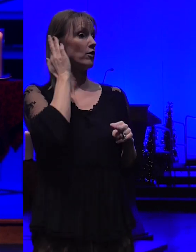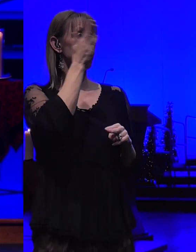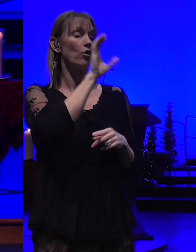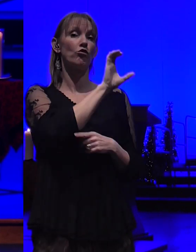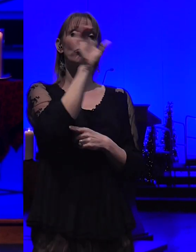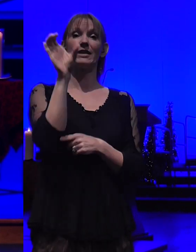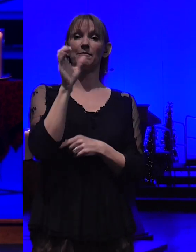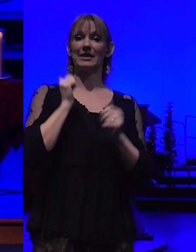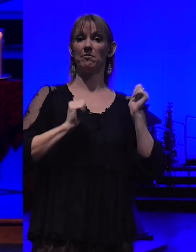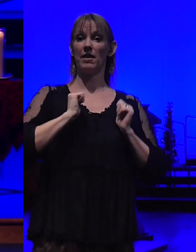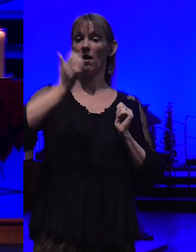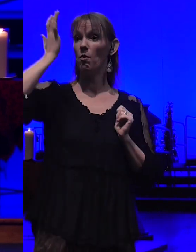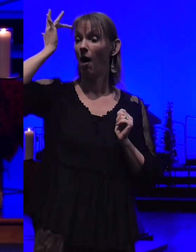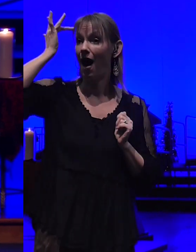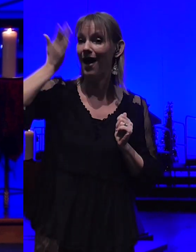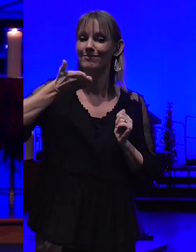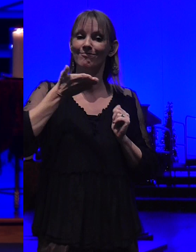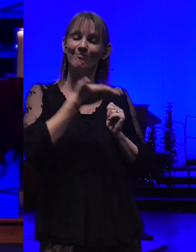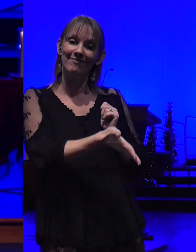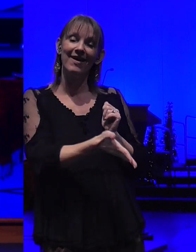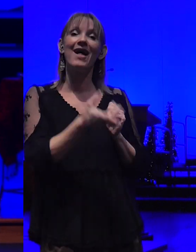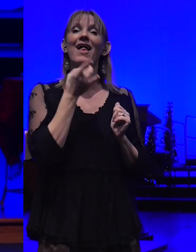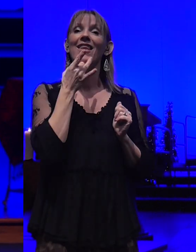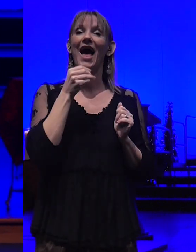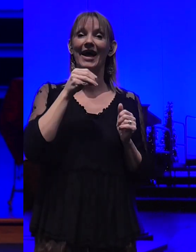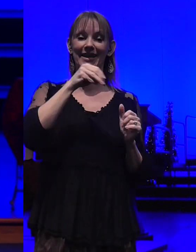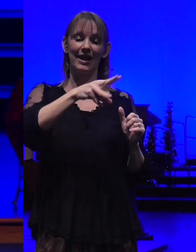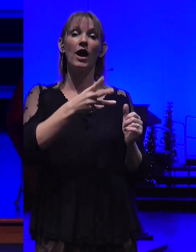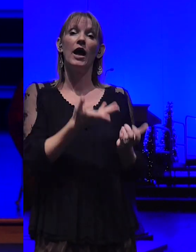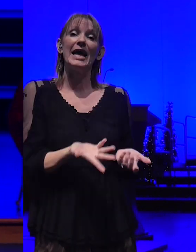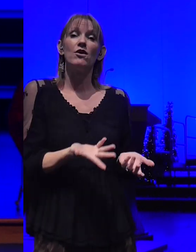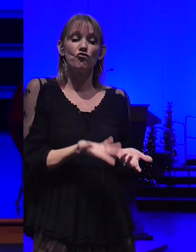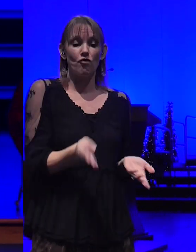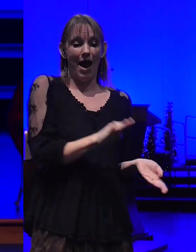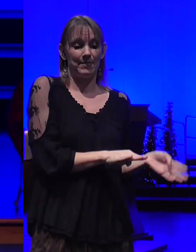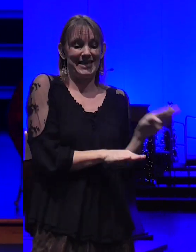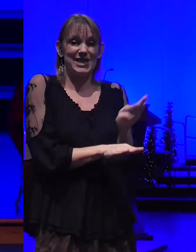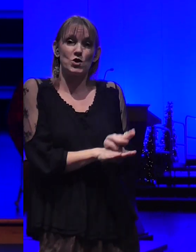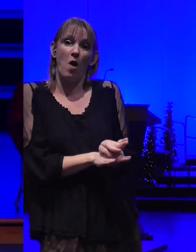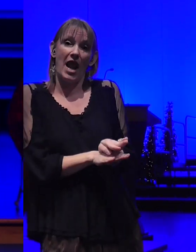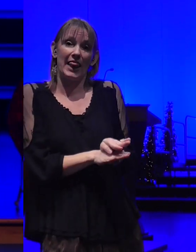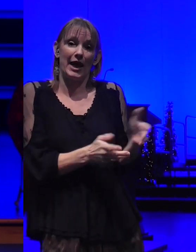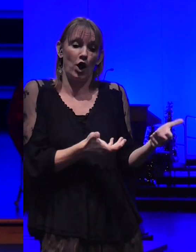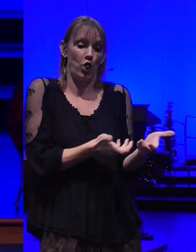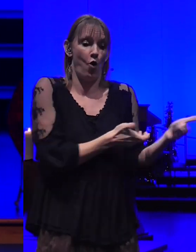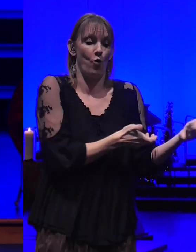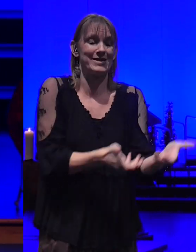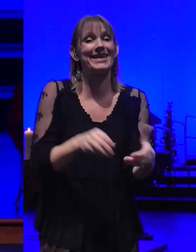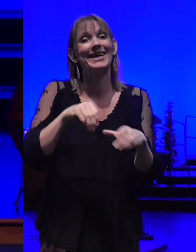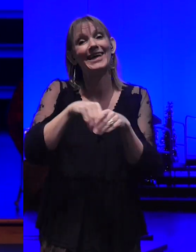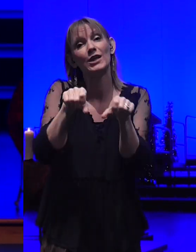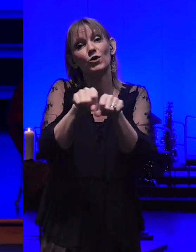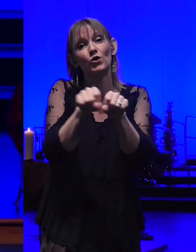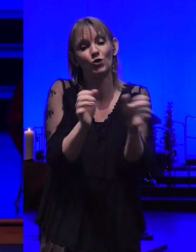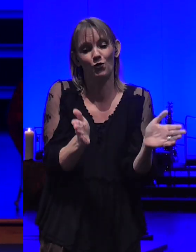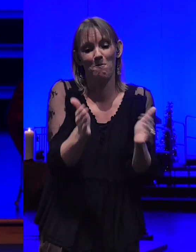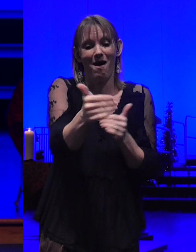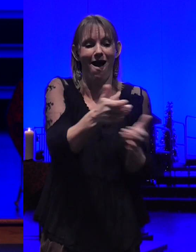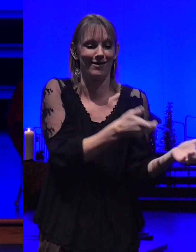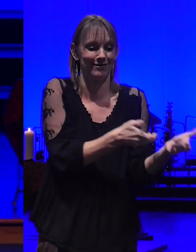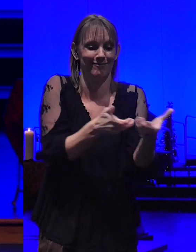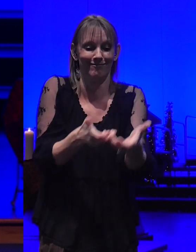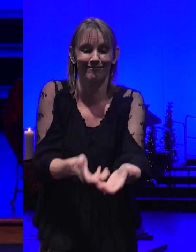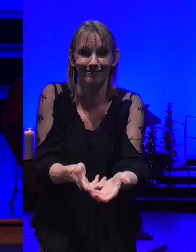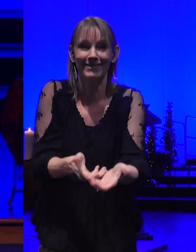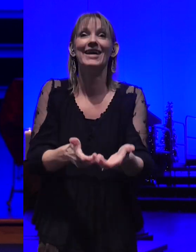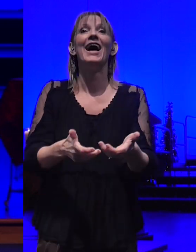Christmas play, because there was a flashlight wrapped in swaddling clothes in a shoebox. And